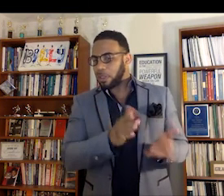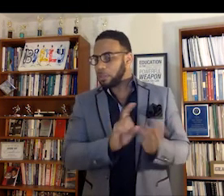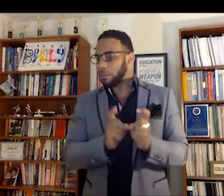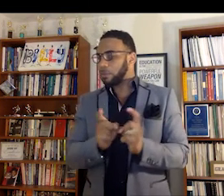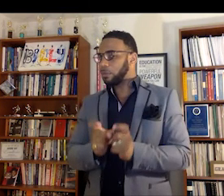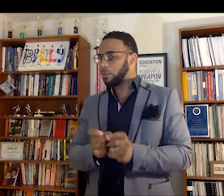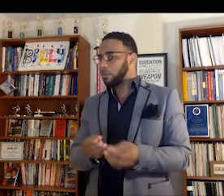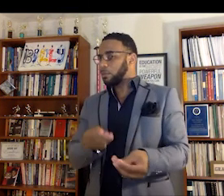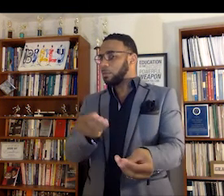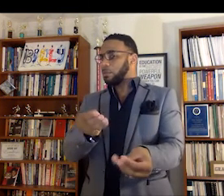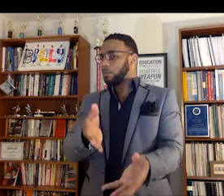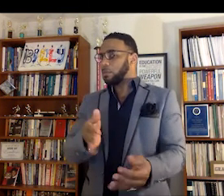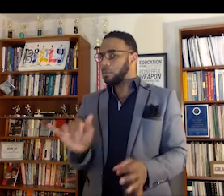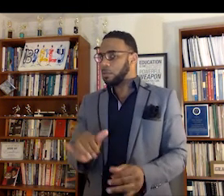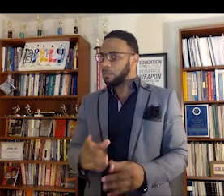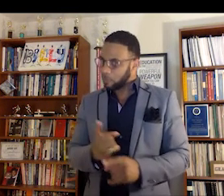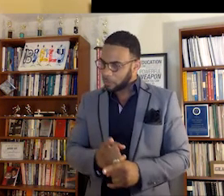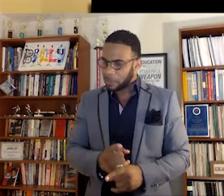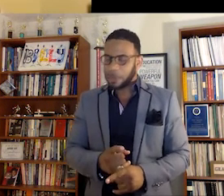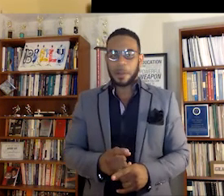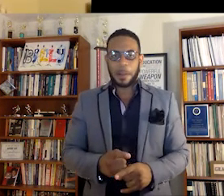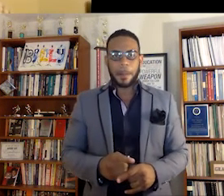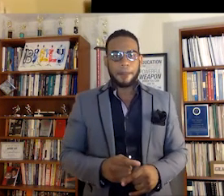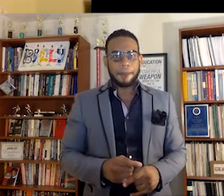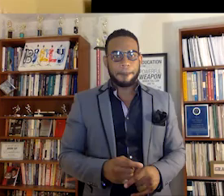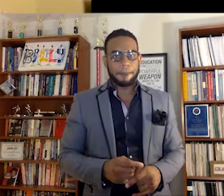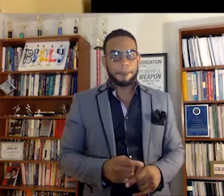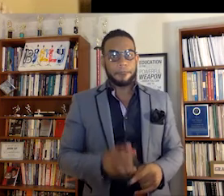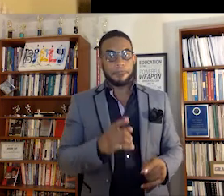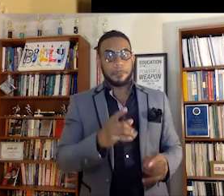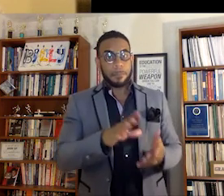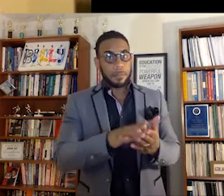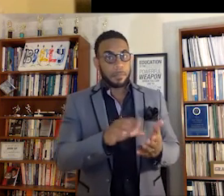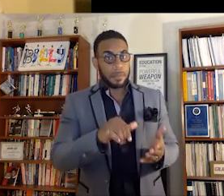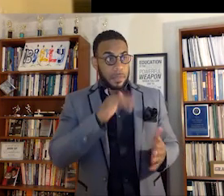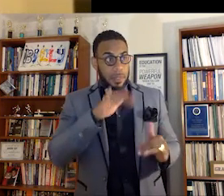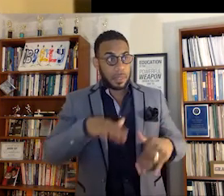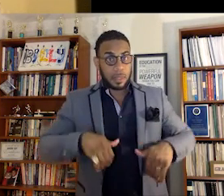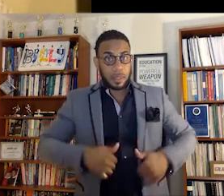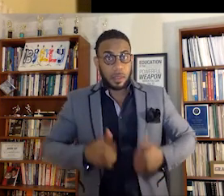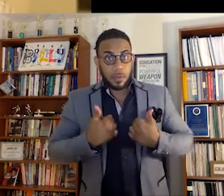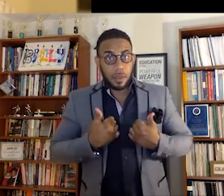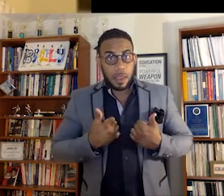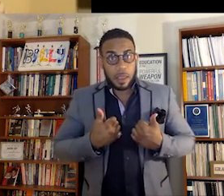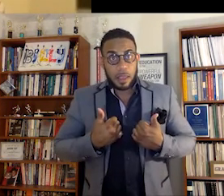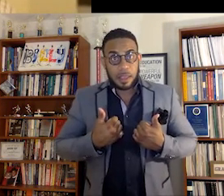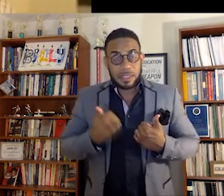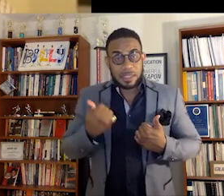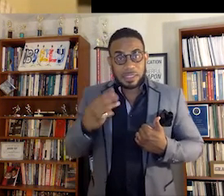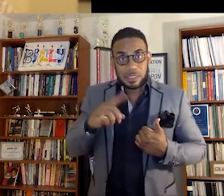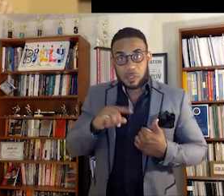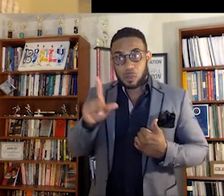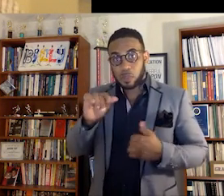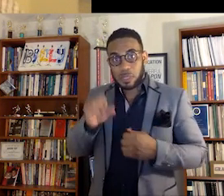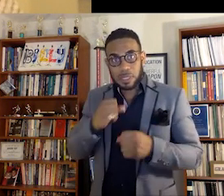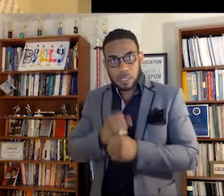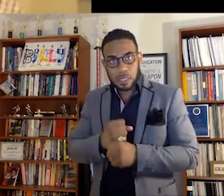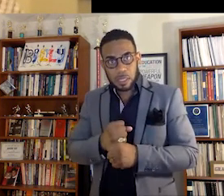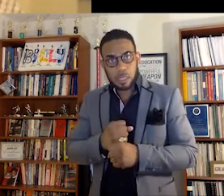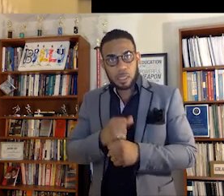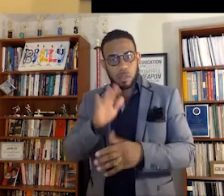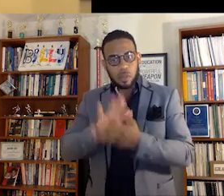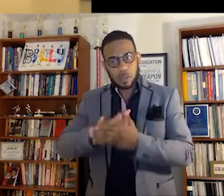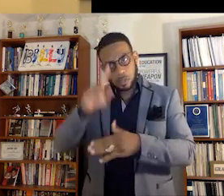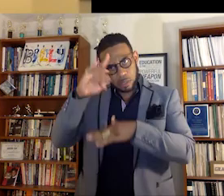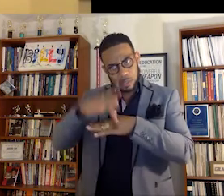and just, maybe, right. The student has survived 16 to 20 years of